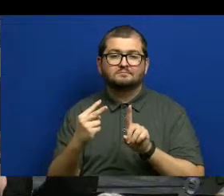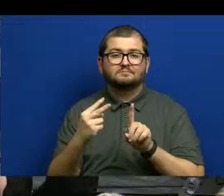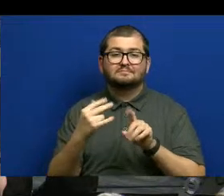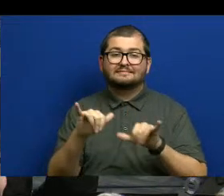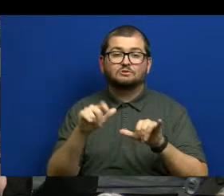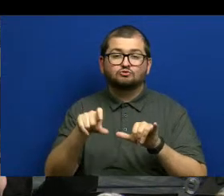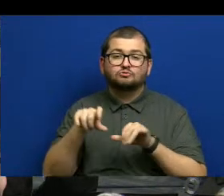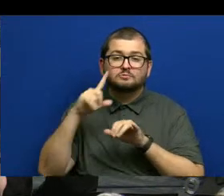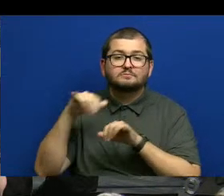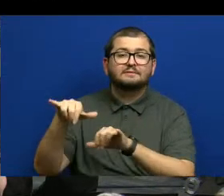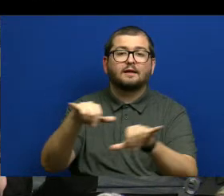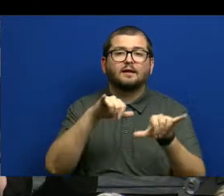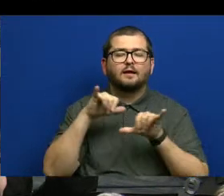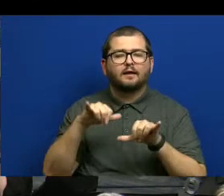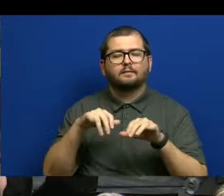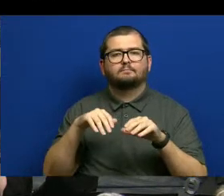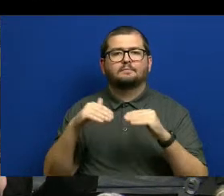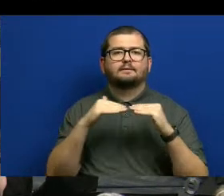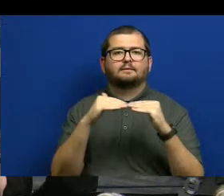access.